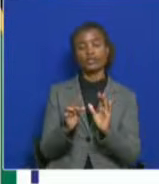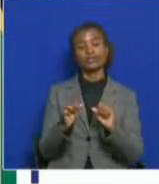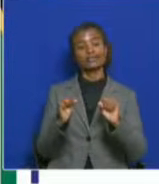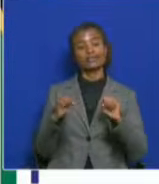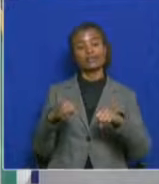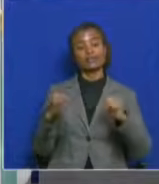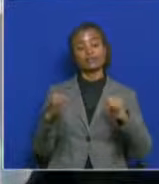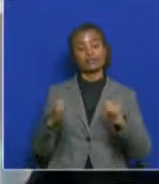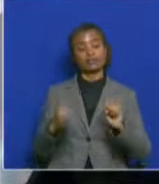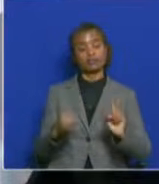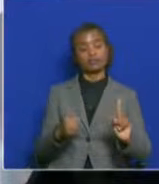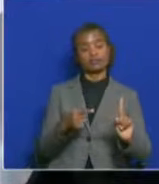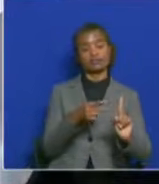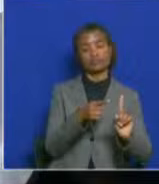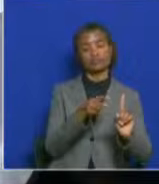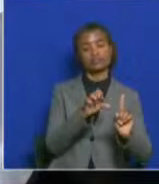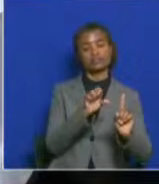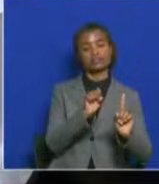Siberia.